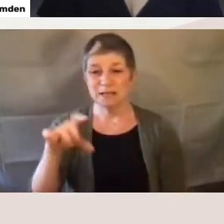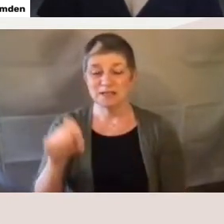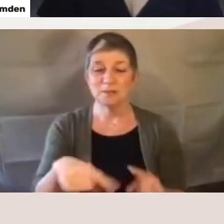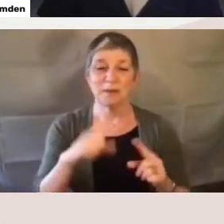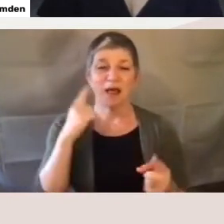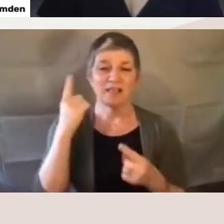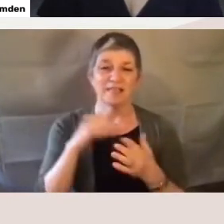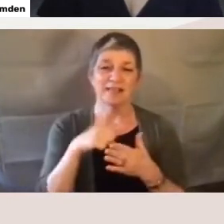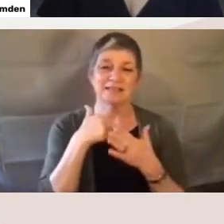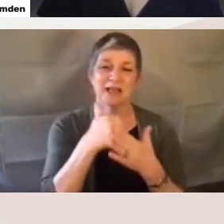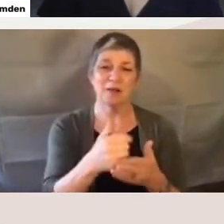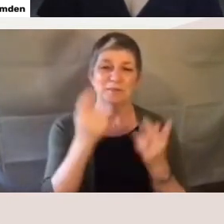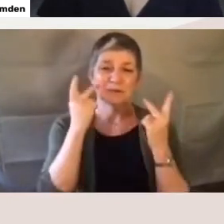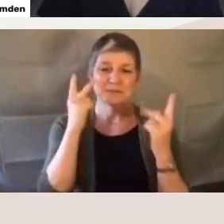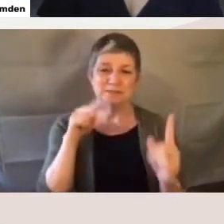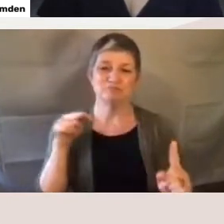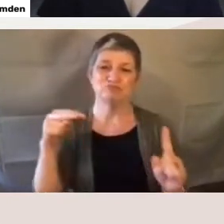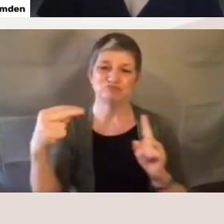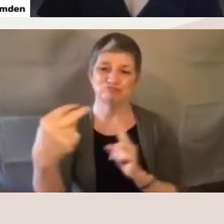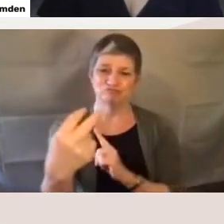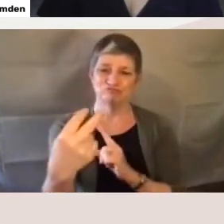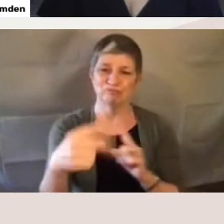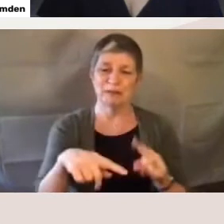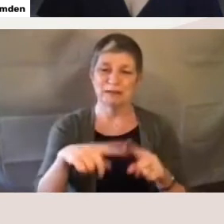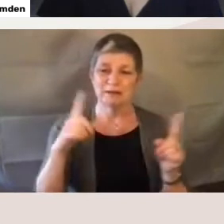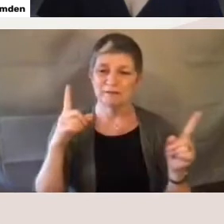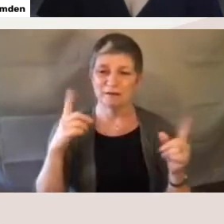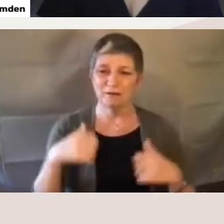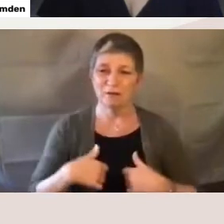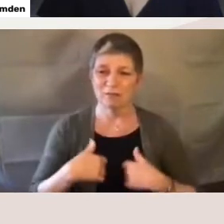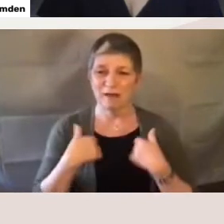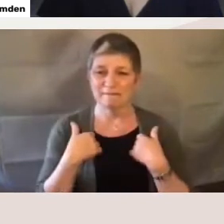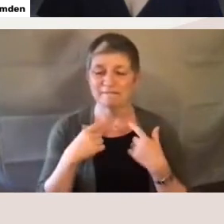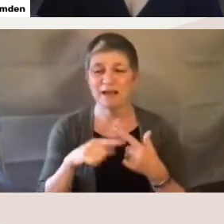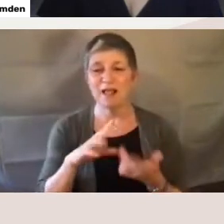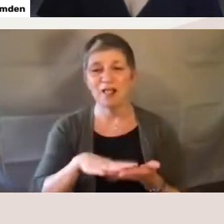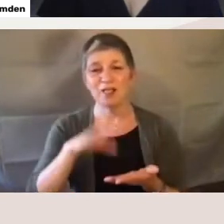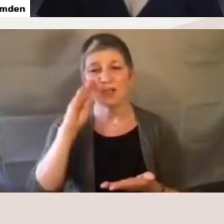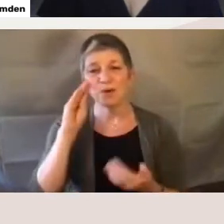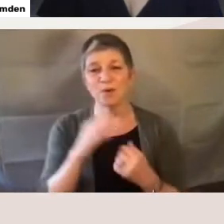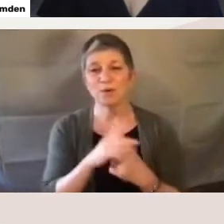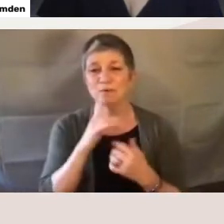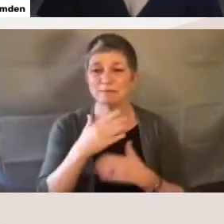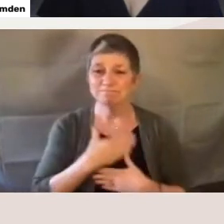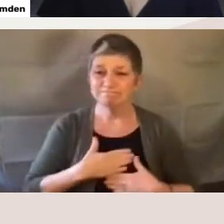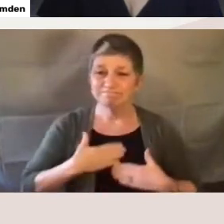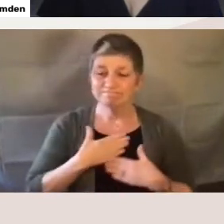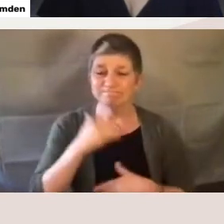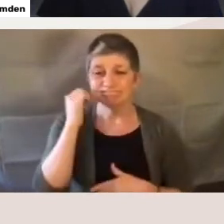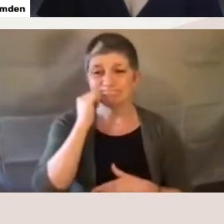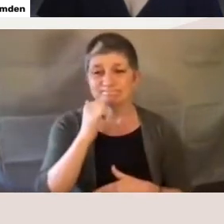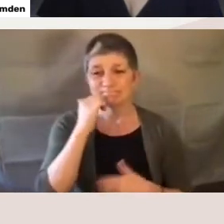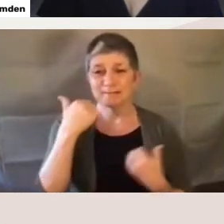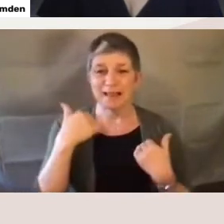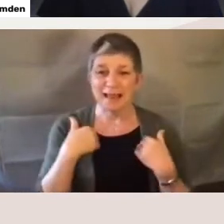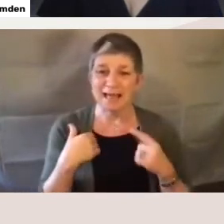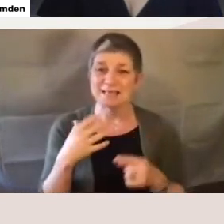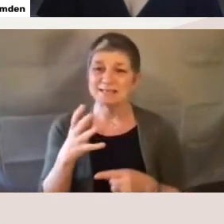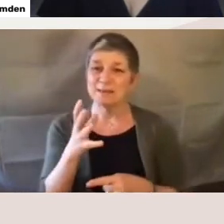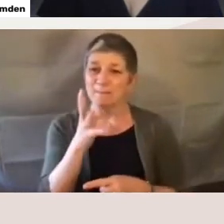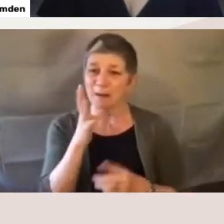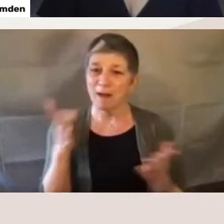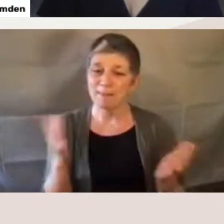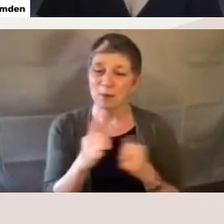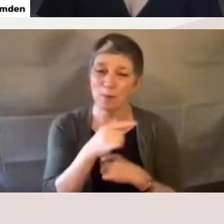him see life in a different way and learned just to enjoy every day that he has mom and mom that